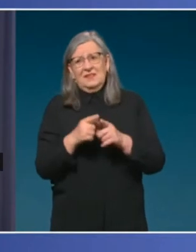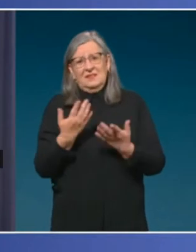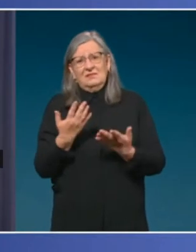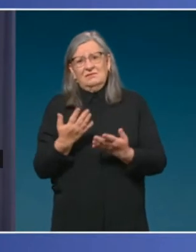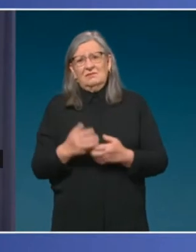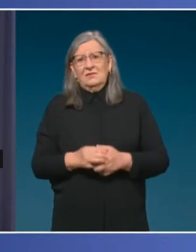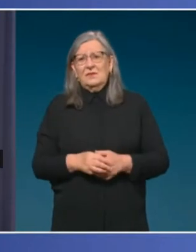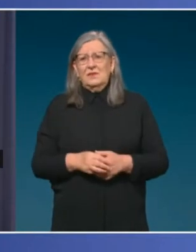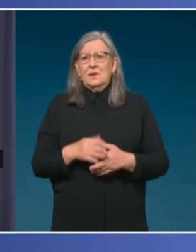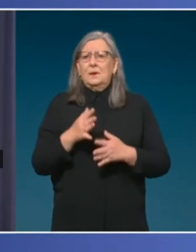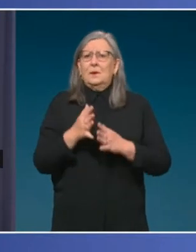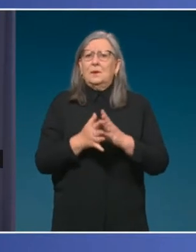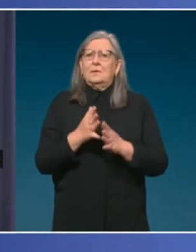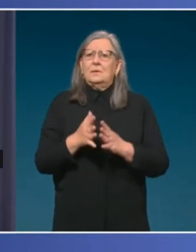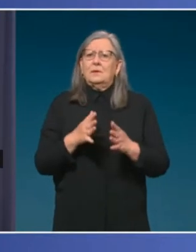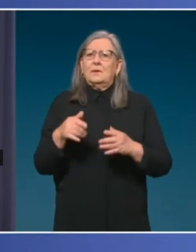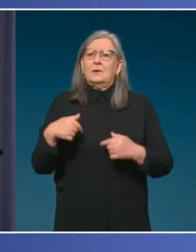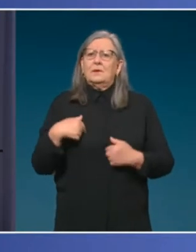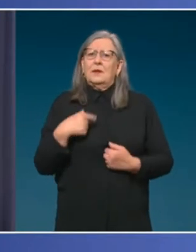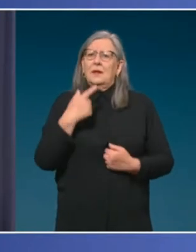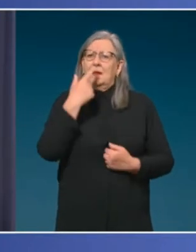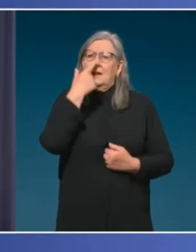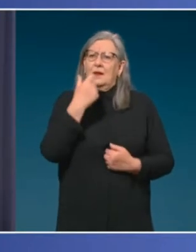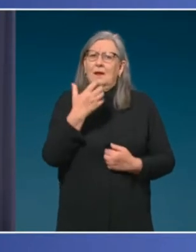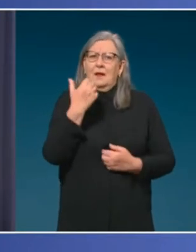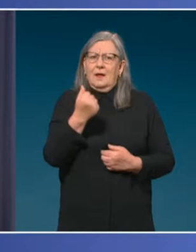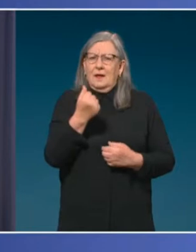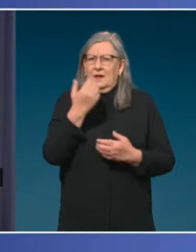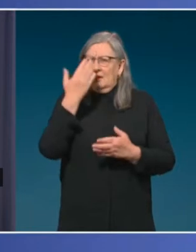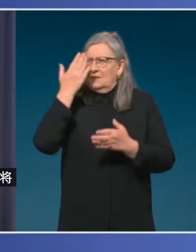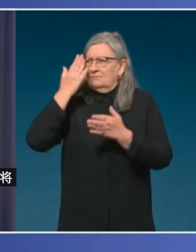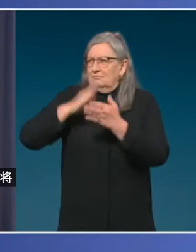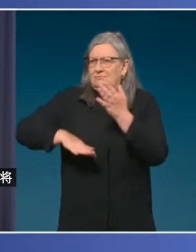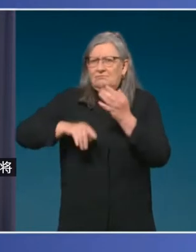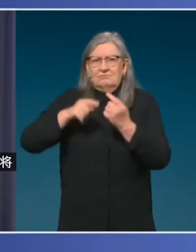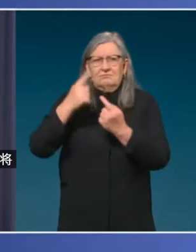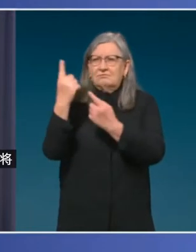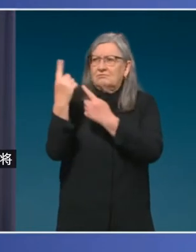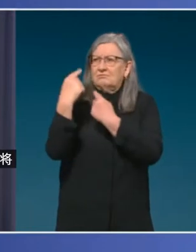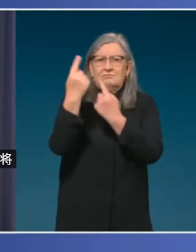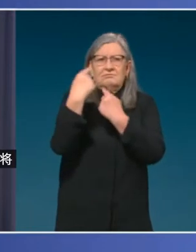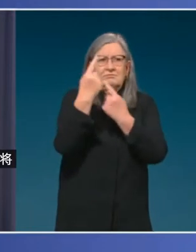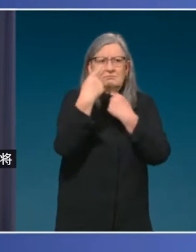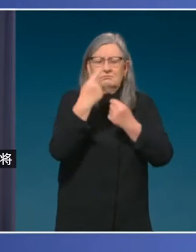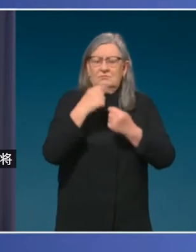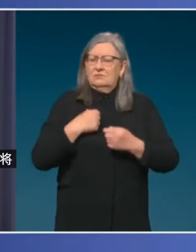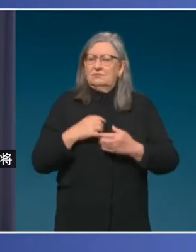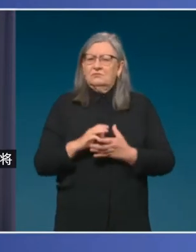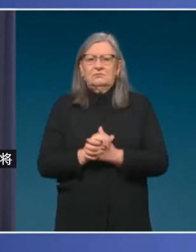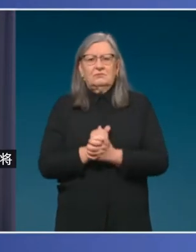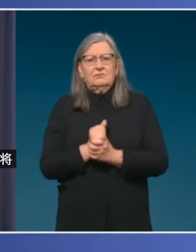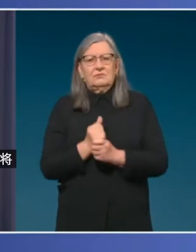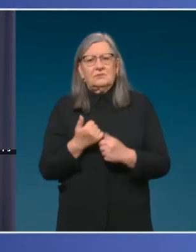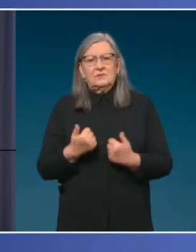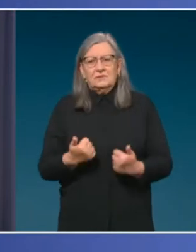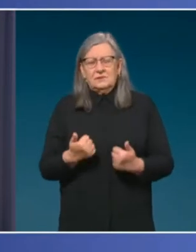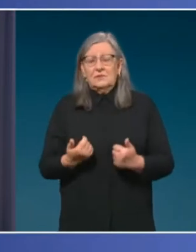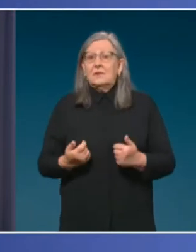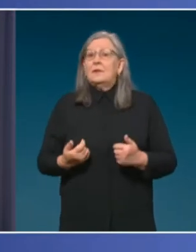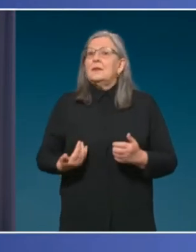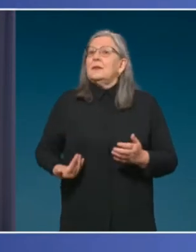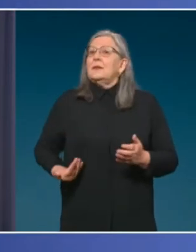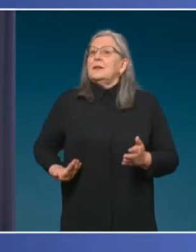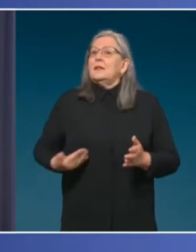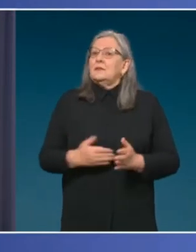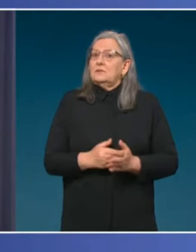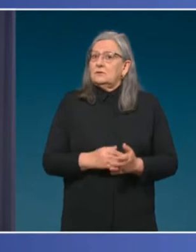blessed with the advisors we have. The additional measures which will also occur is that the bubbles which